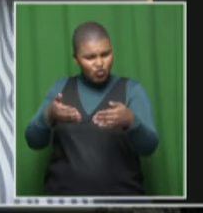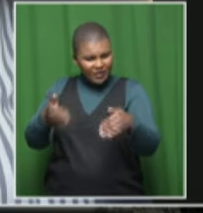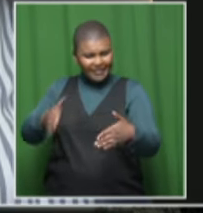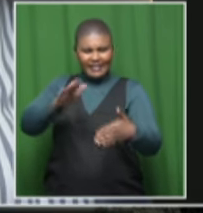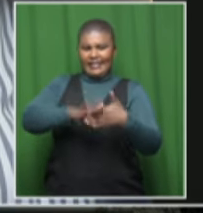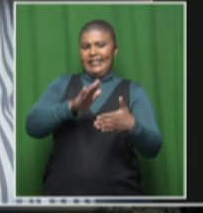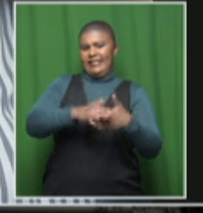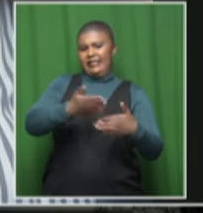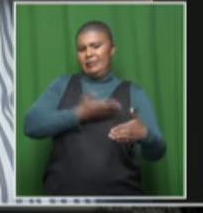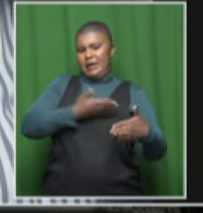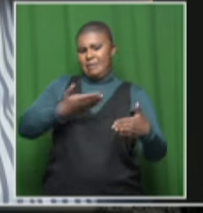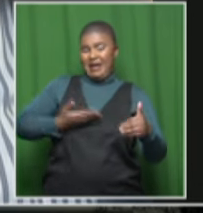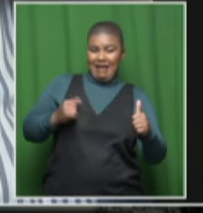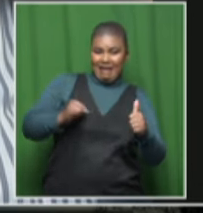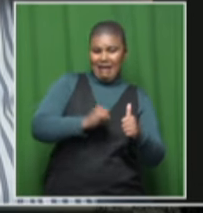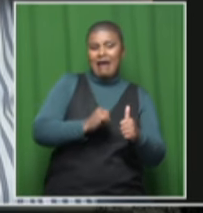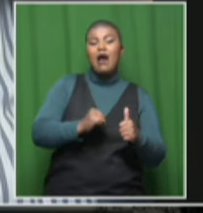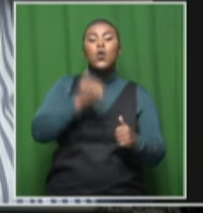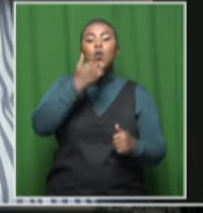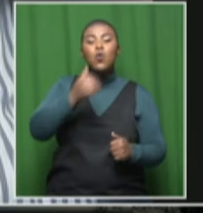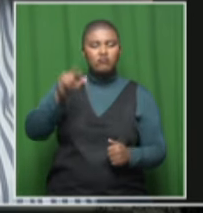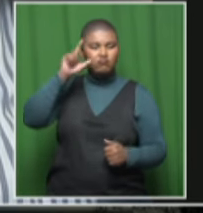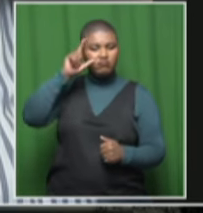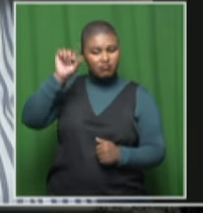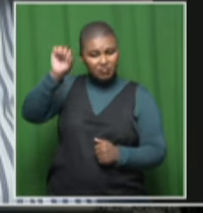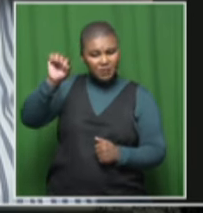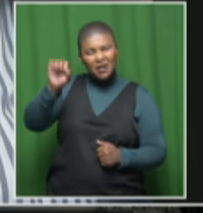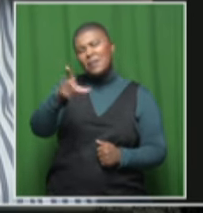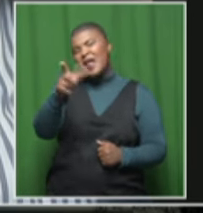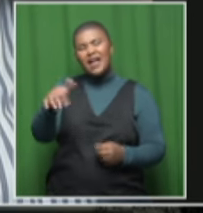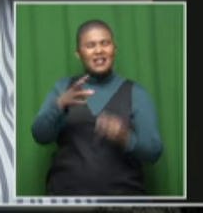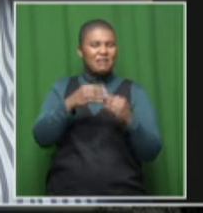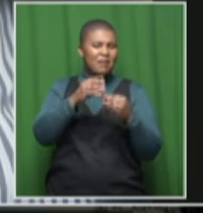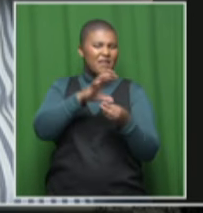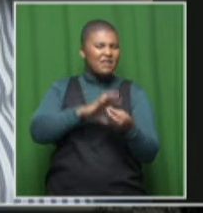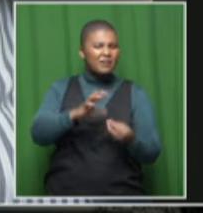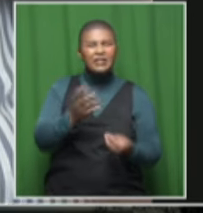also influence other members of his family?